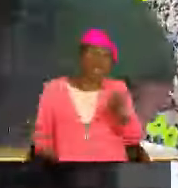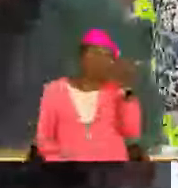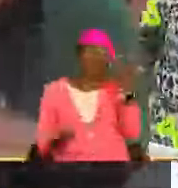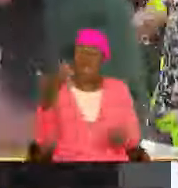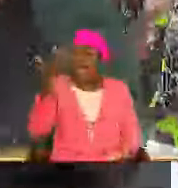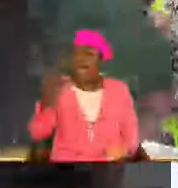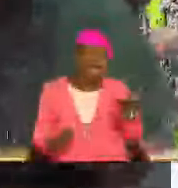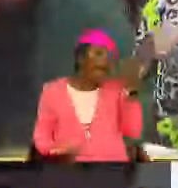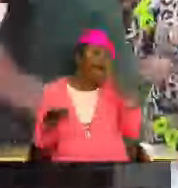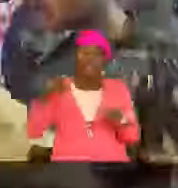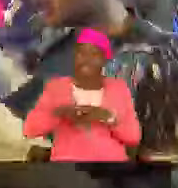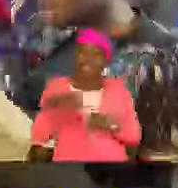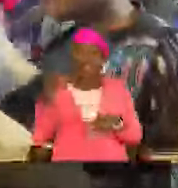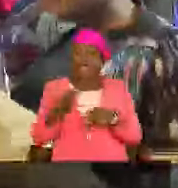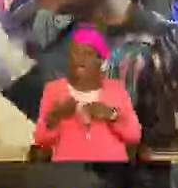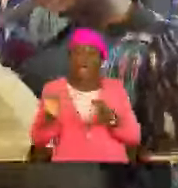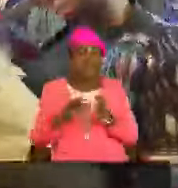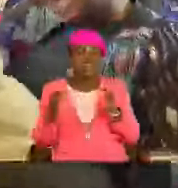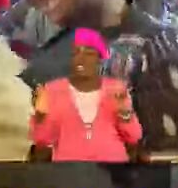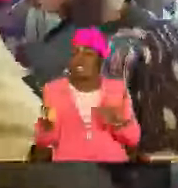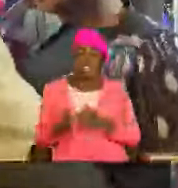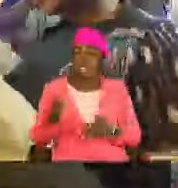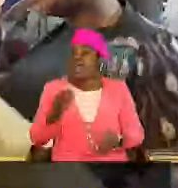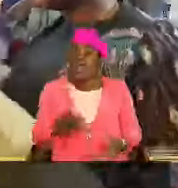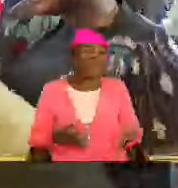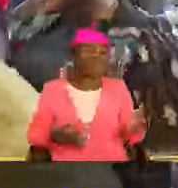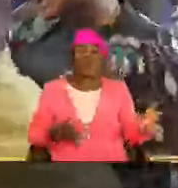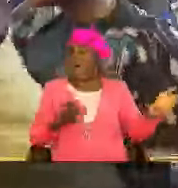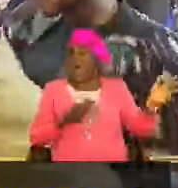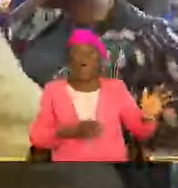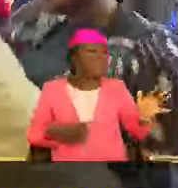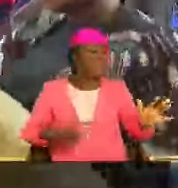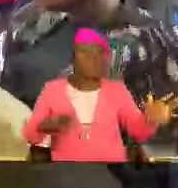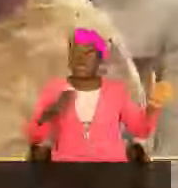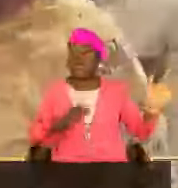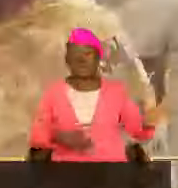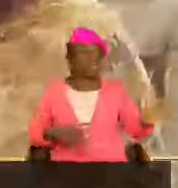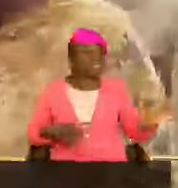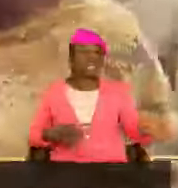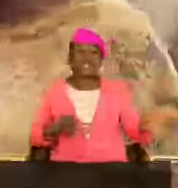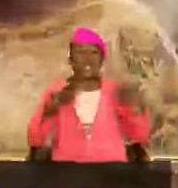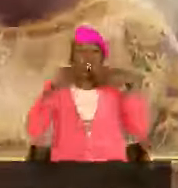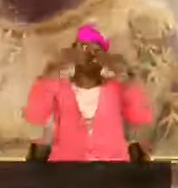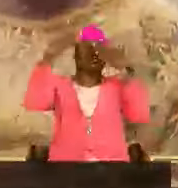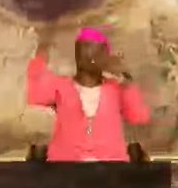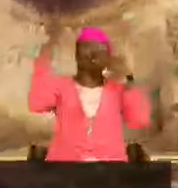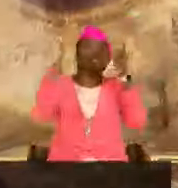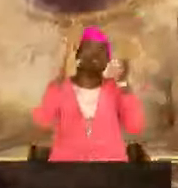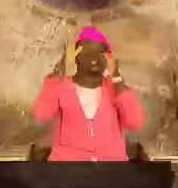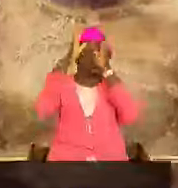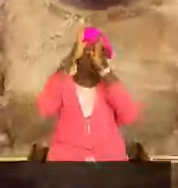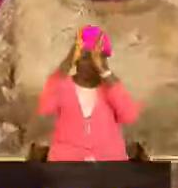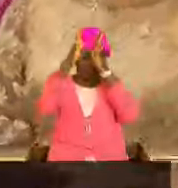fire in the name of Jesus thank you